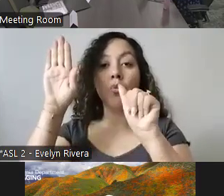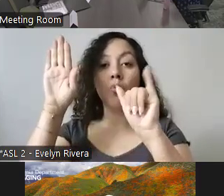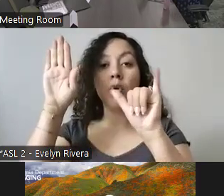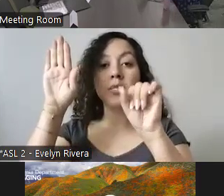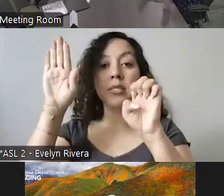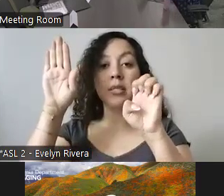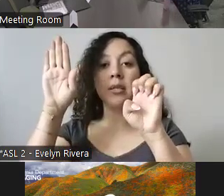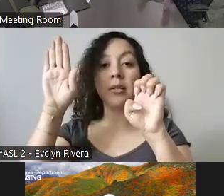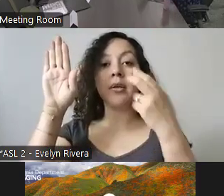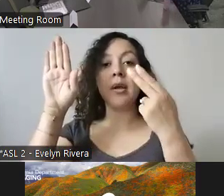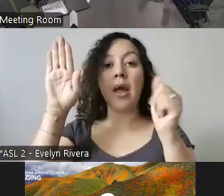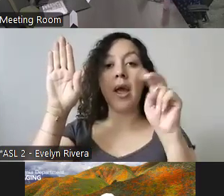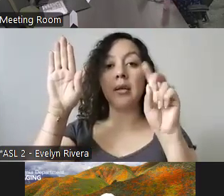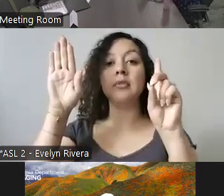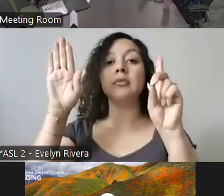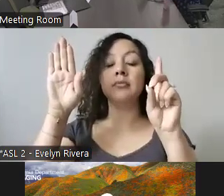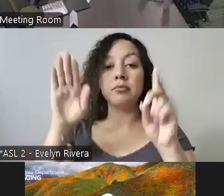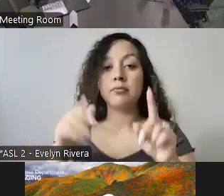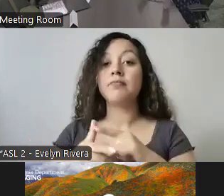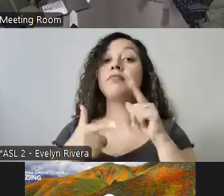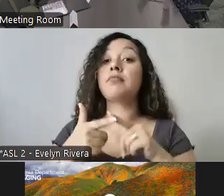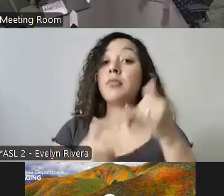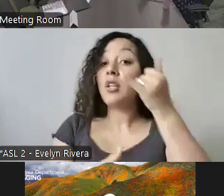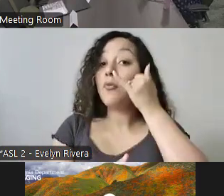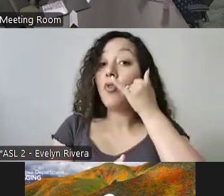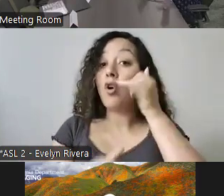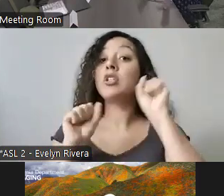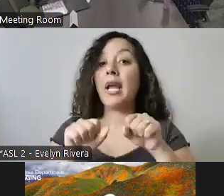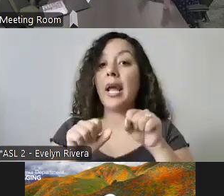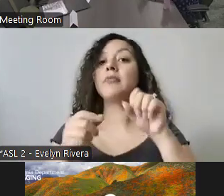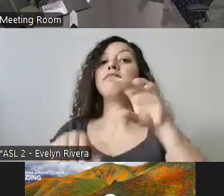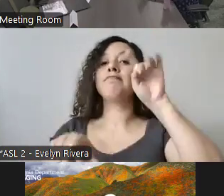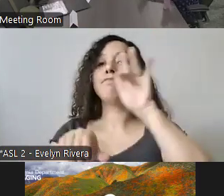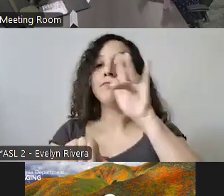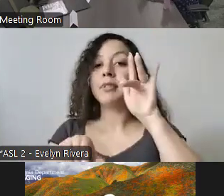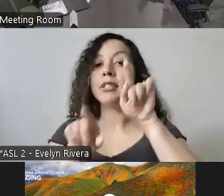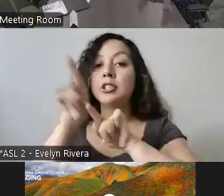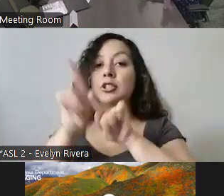is *9. And of course, written comments at any time to engage,